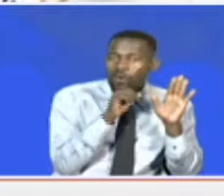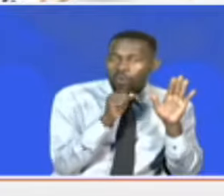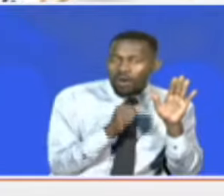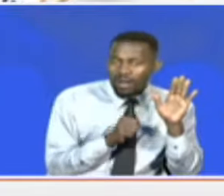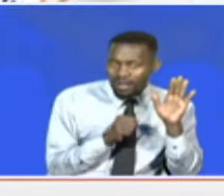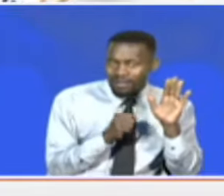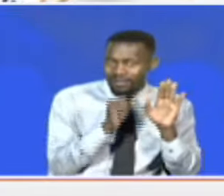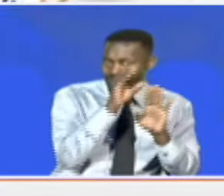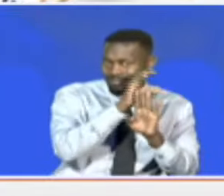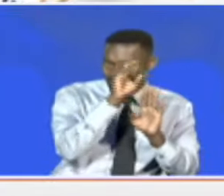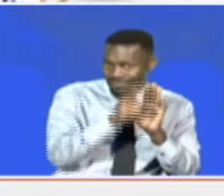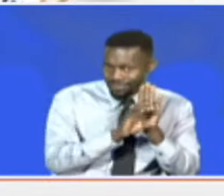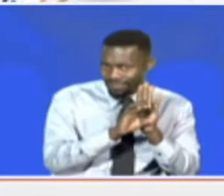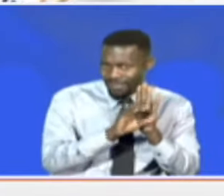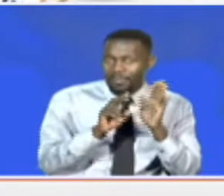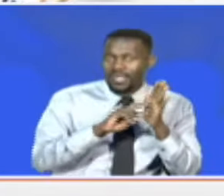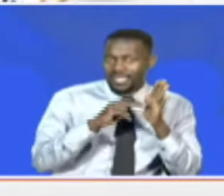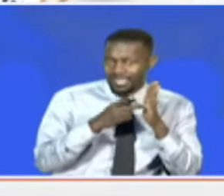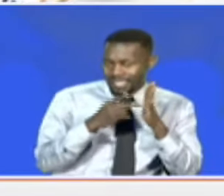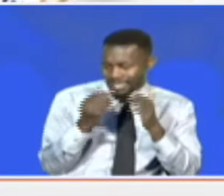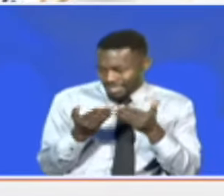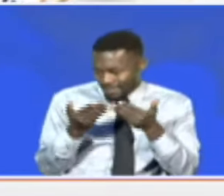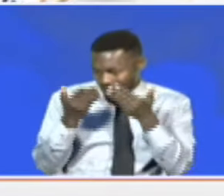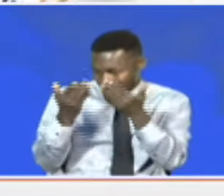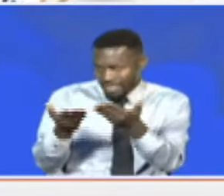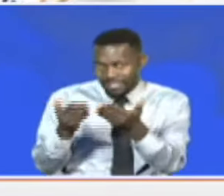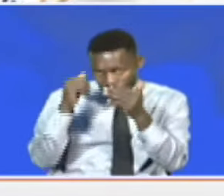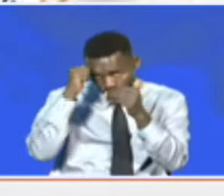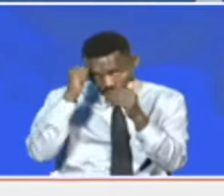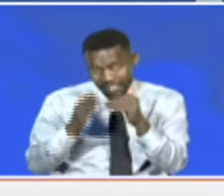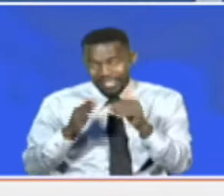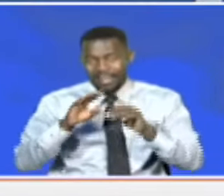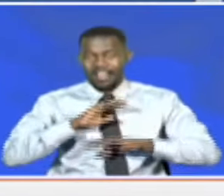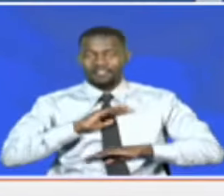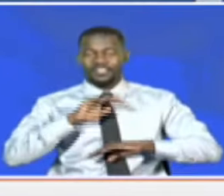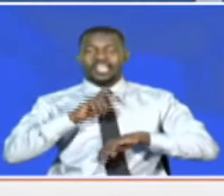given them enough time to be able to transition. Over one